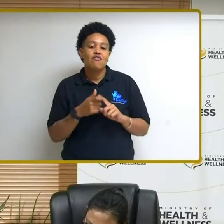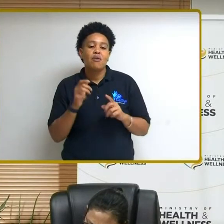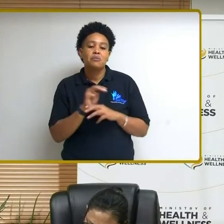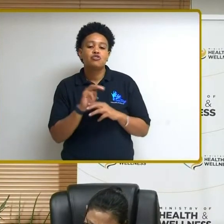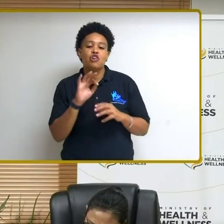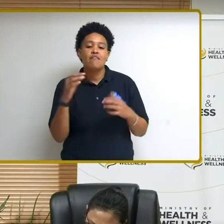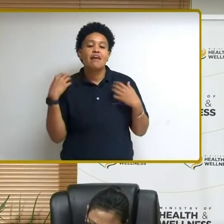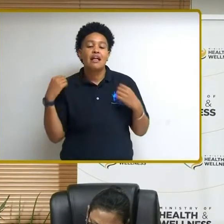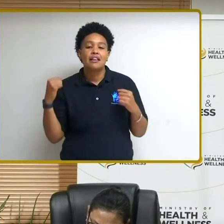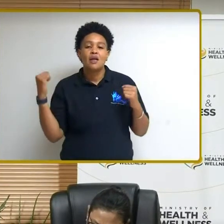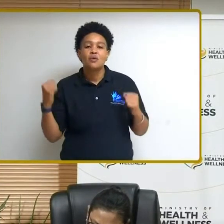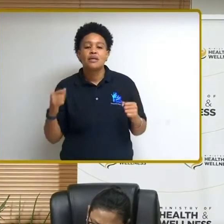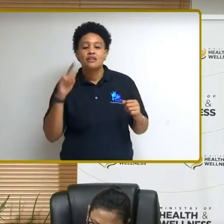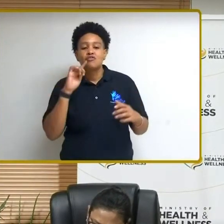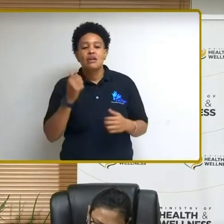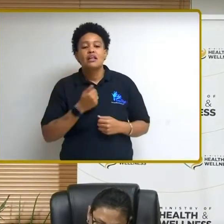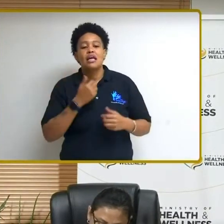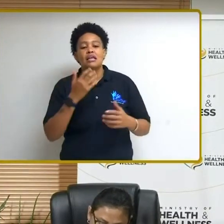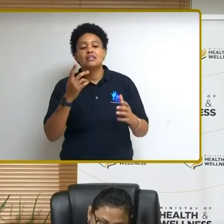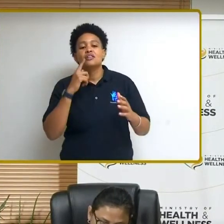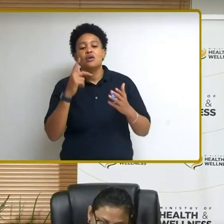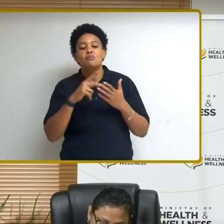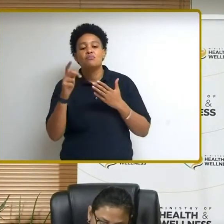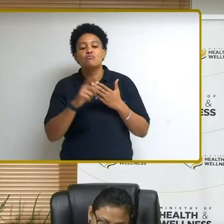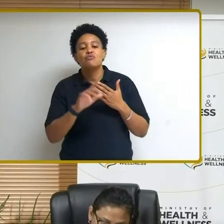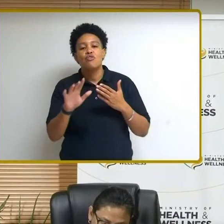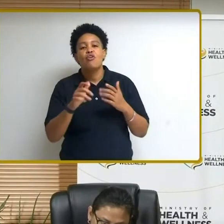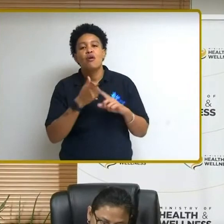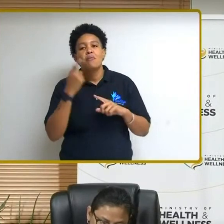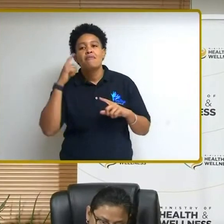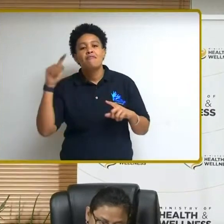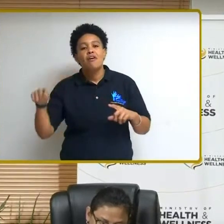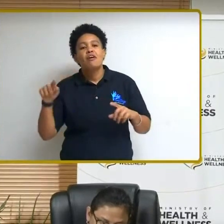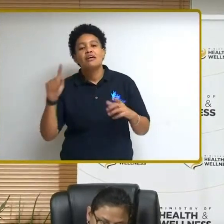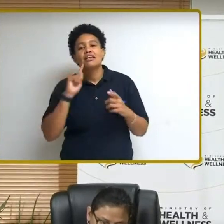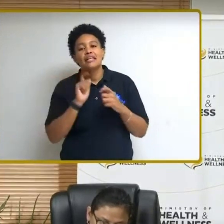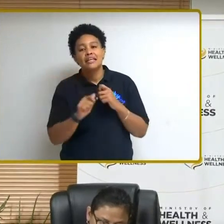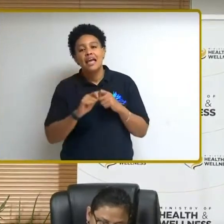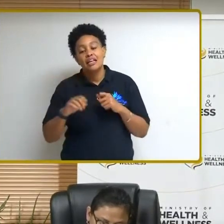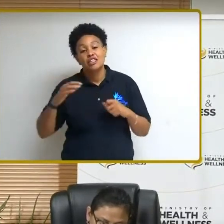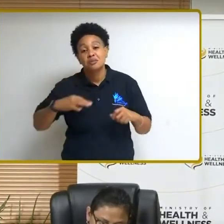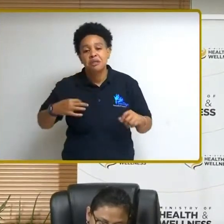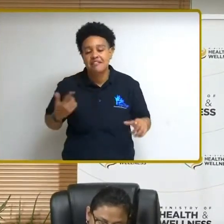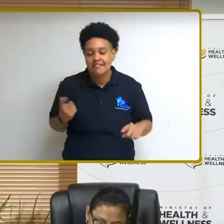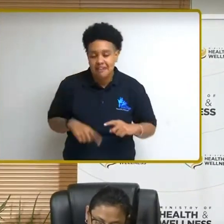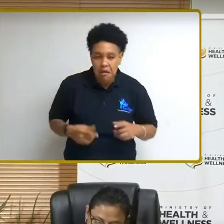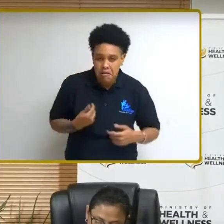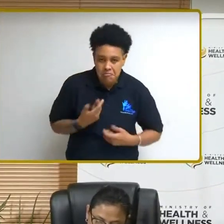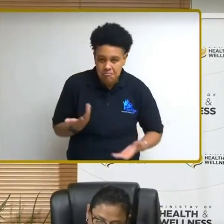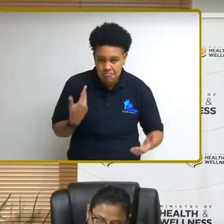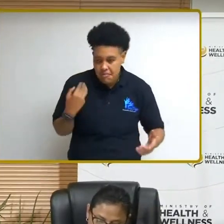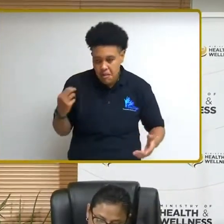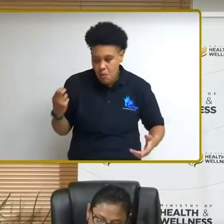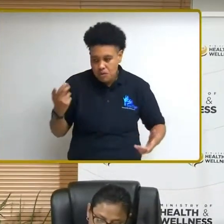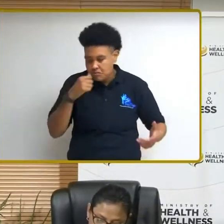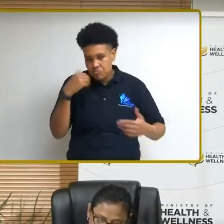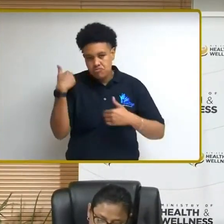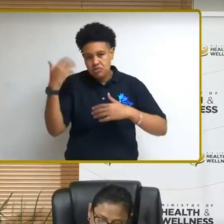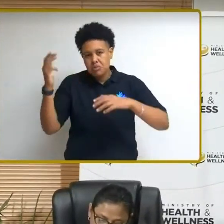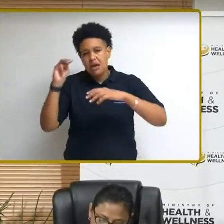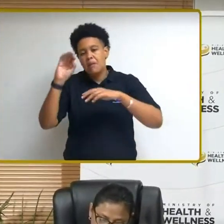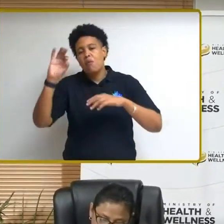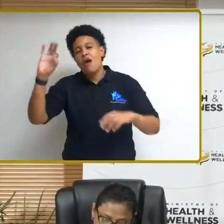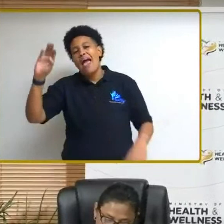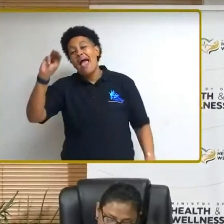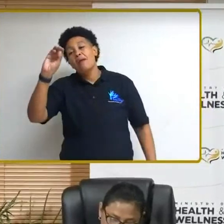Ministry of Health and Wellness, articulate the program for the cash benefit. The Ministry of Finance